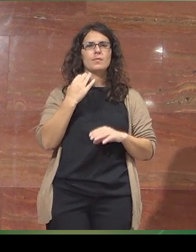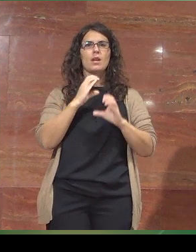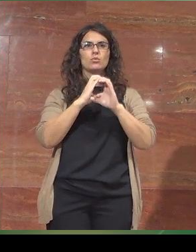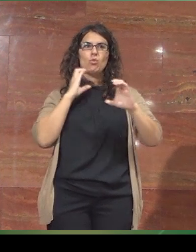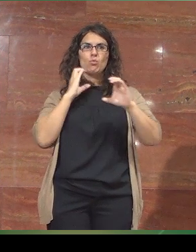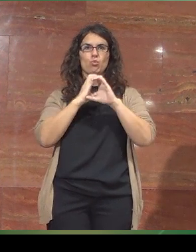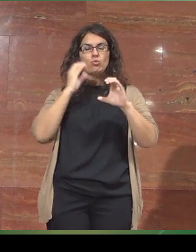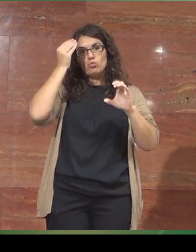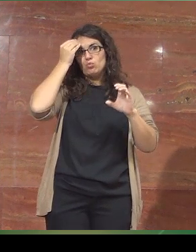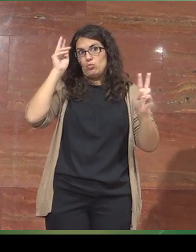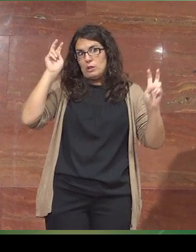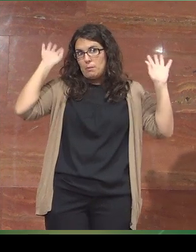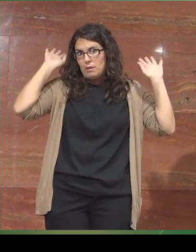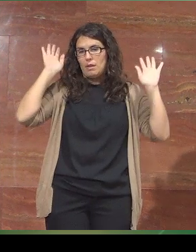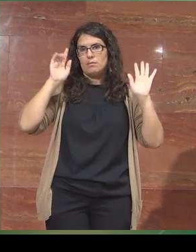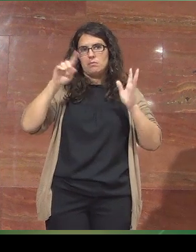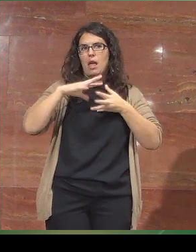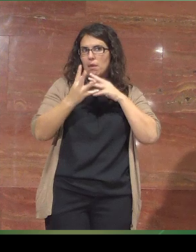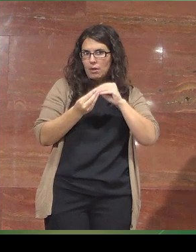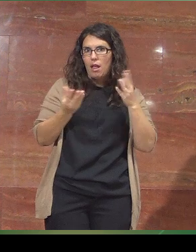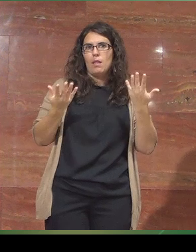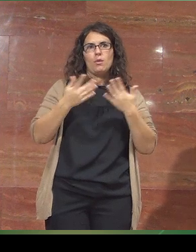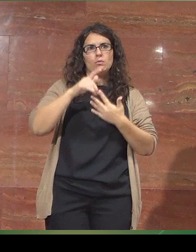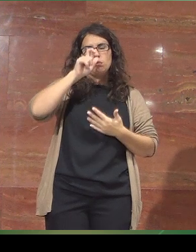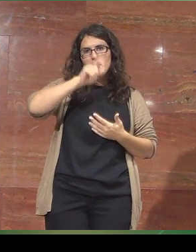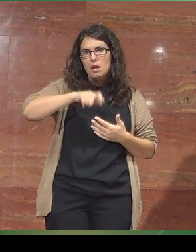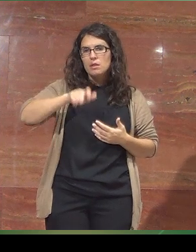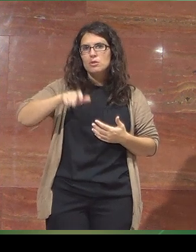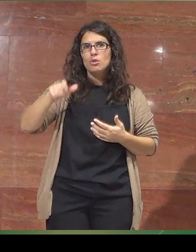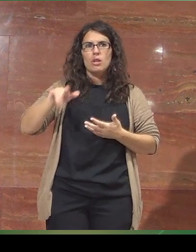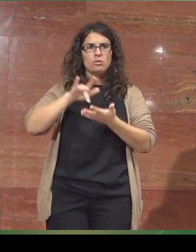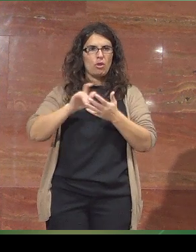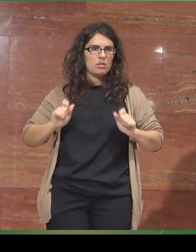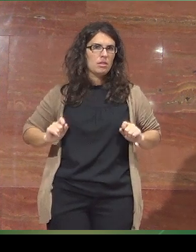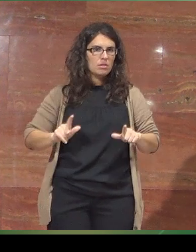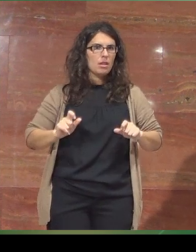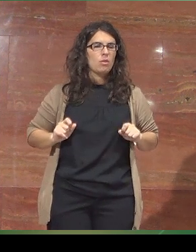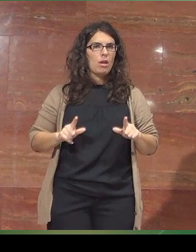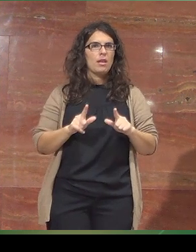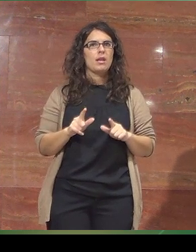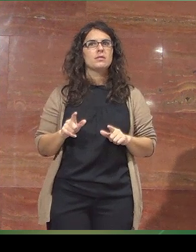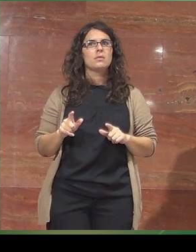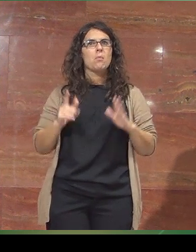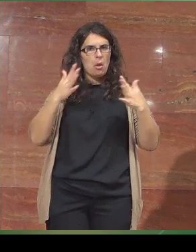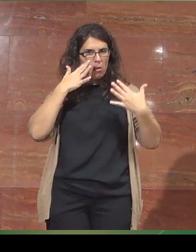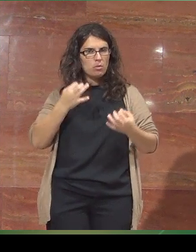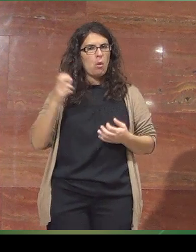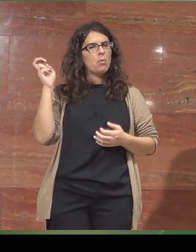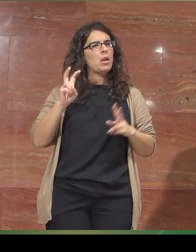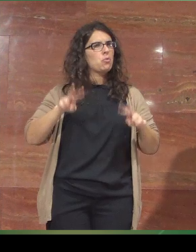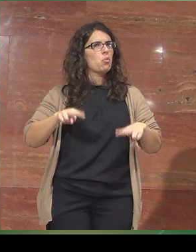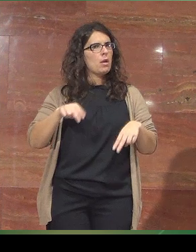So you can imagine that wheelchair users were going every day to the bus stop, just in case one day there might be a little wheelchair symbol